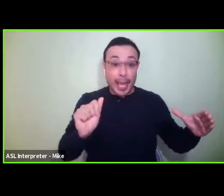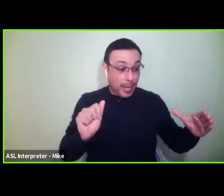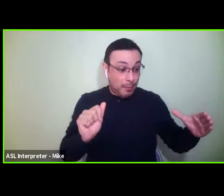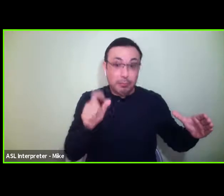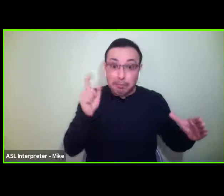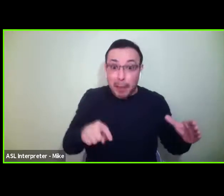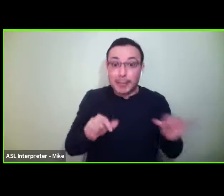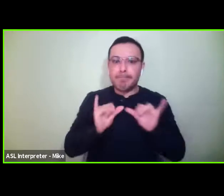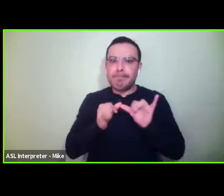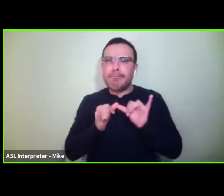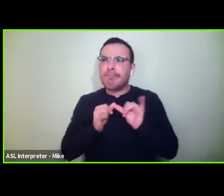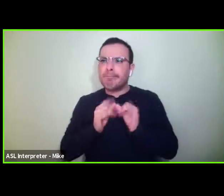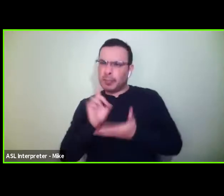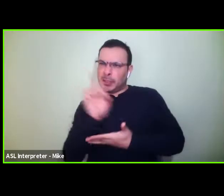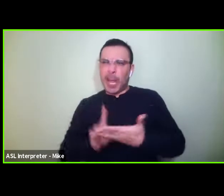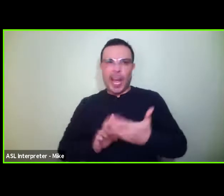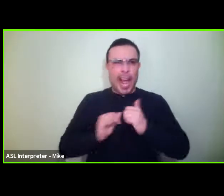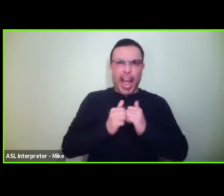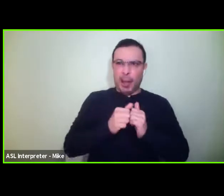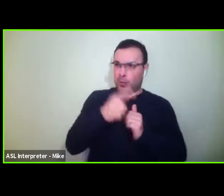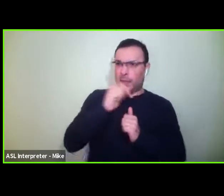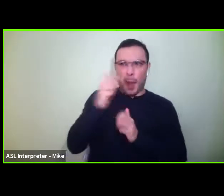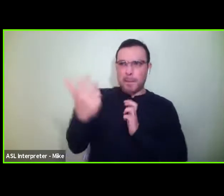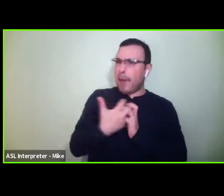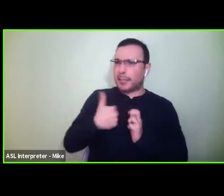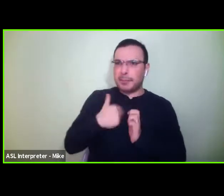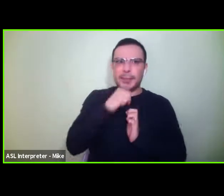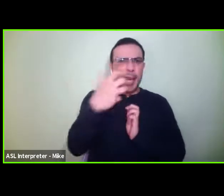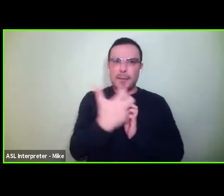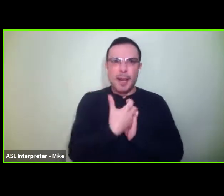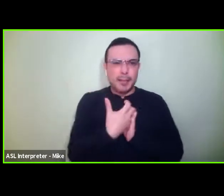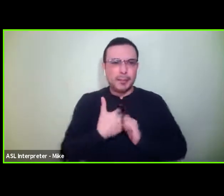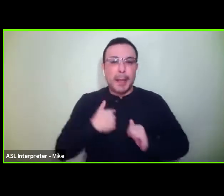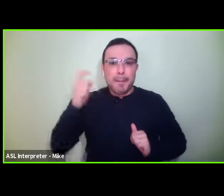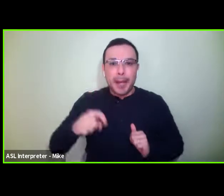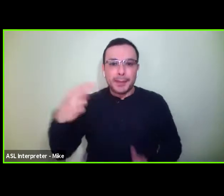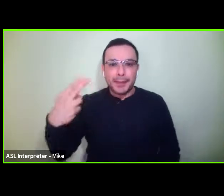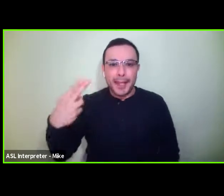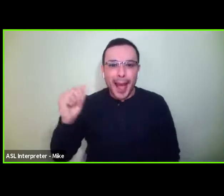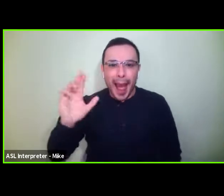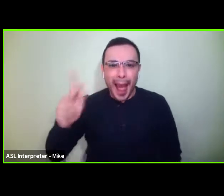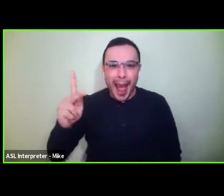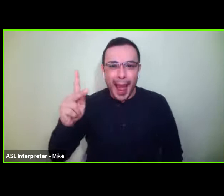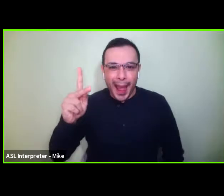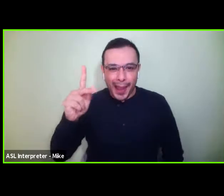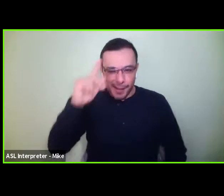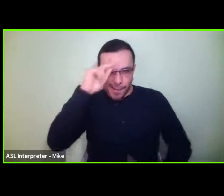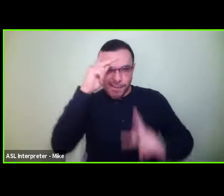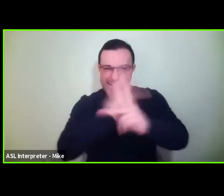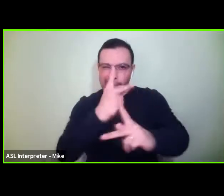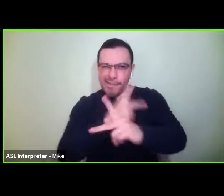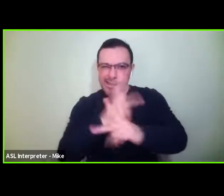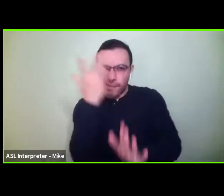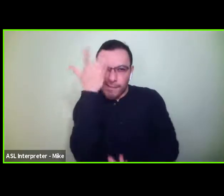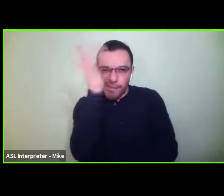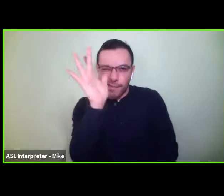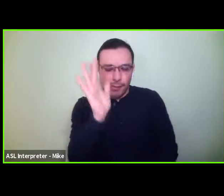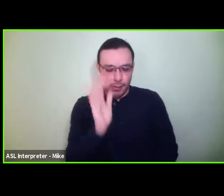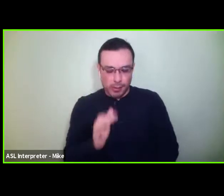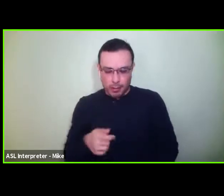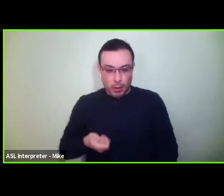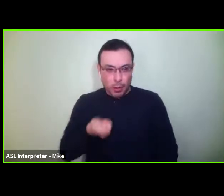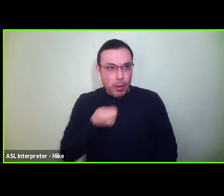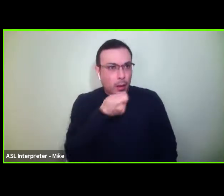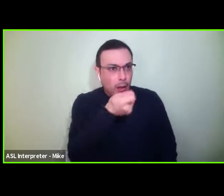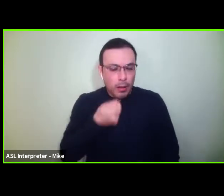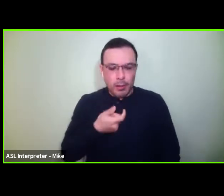and our needs. Every day, we have to engage in hacks, using our canes to operate elevator buttons, putting tactile